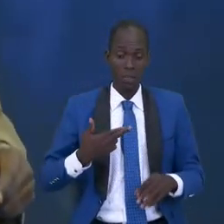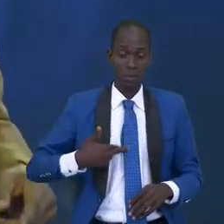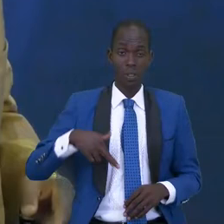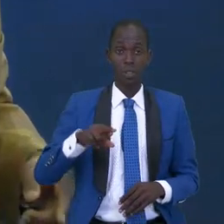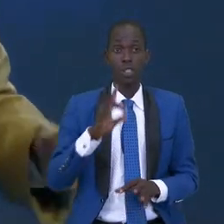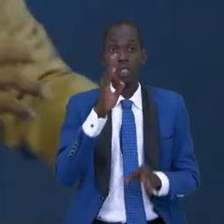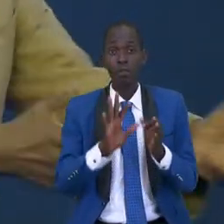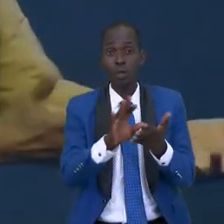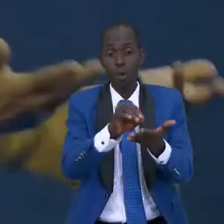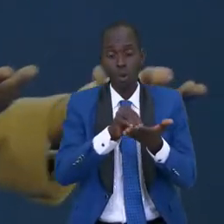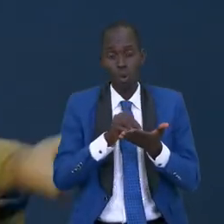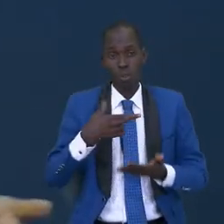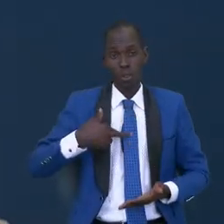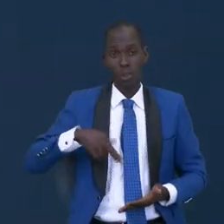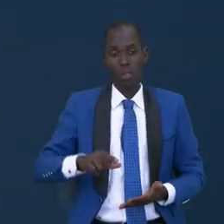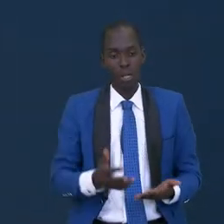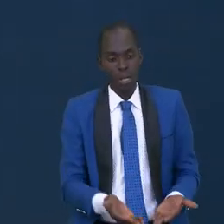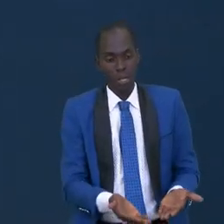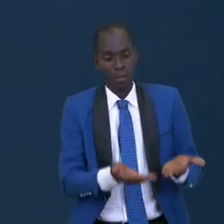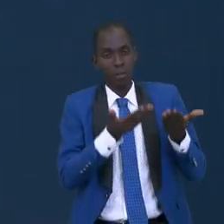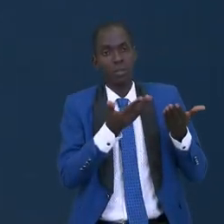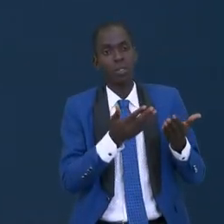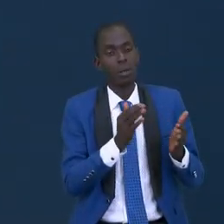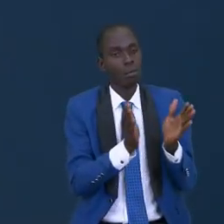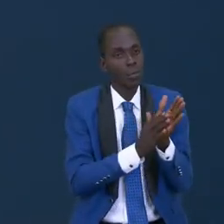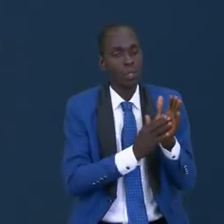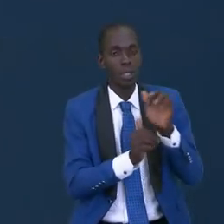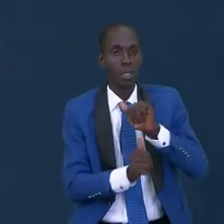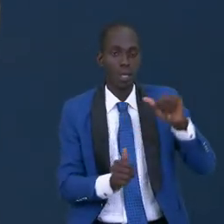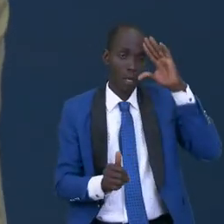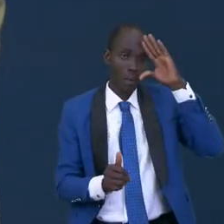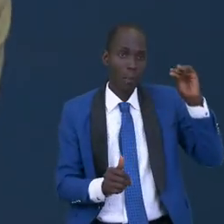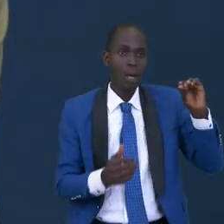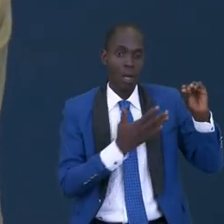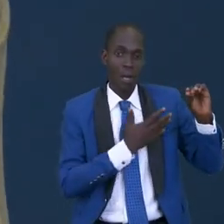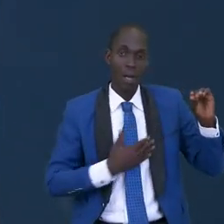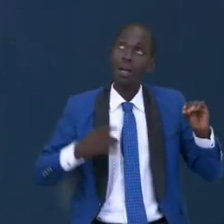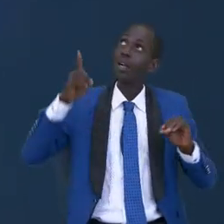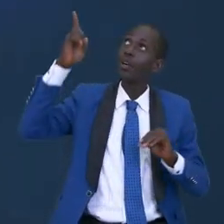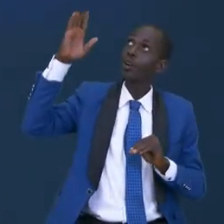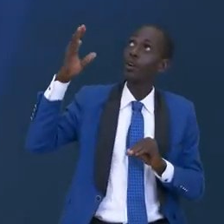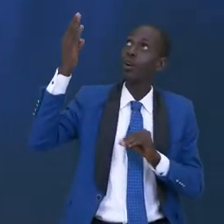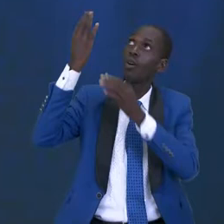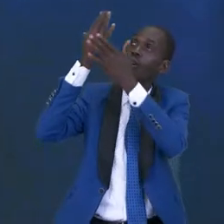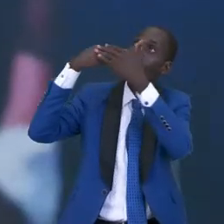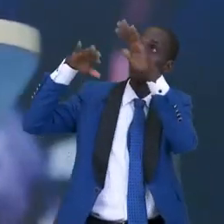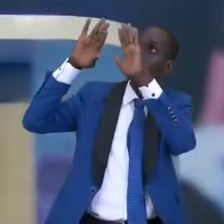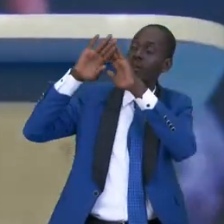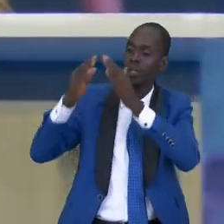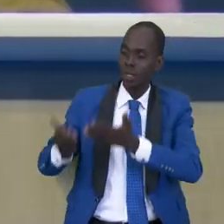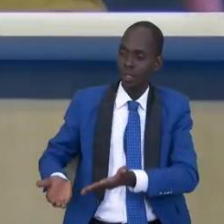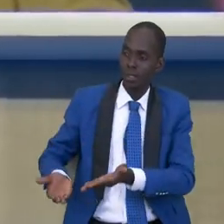own religion, exalts a man, and then God, the God of heaven,